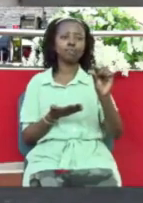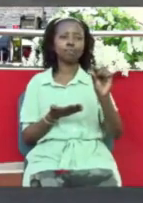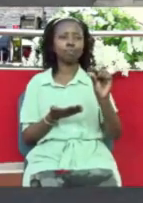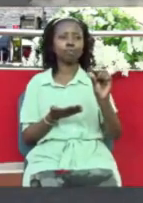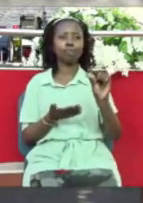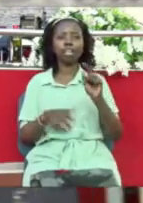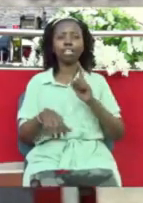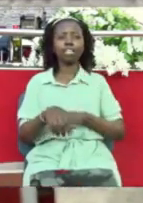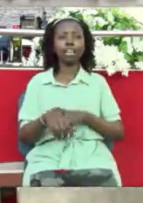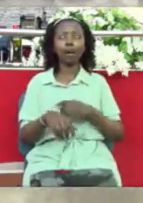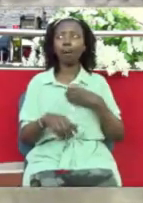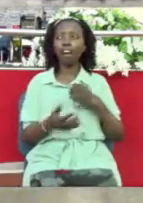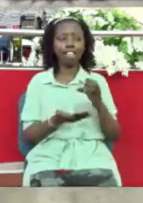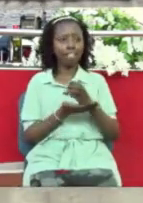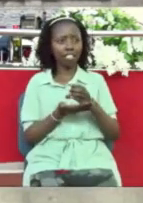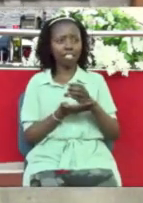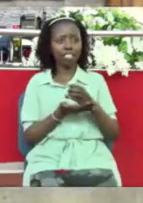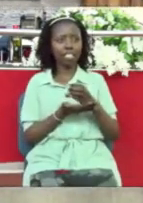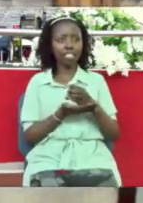When we were having tea with